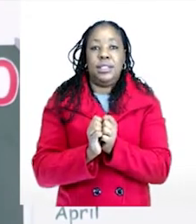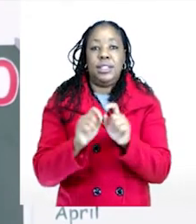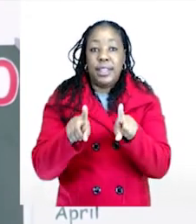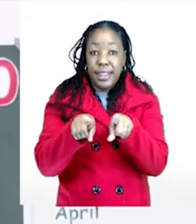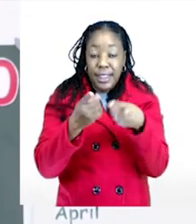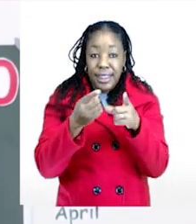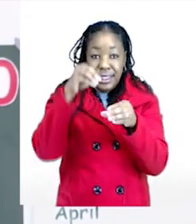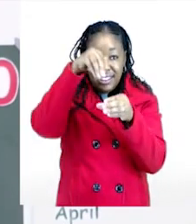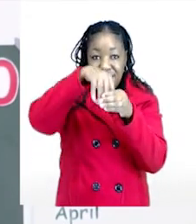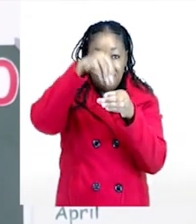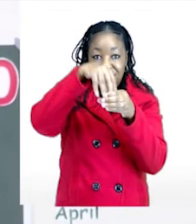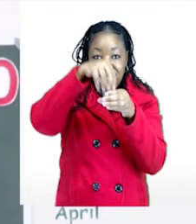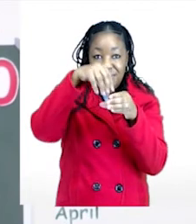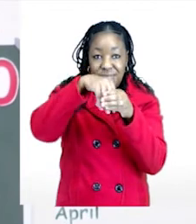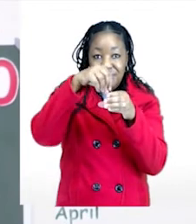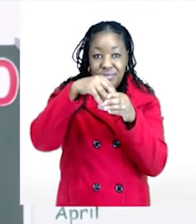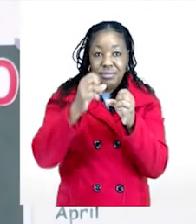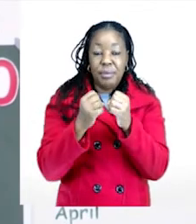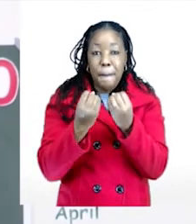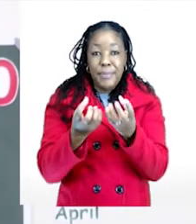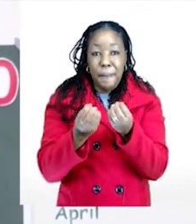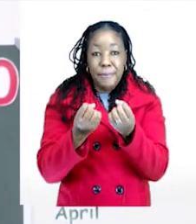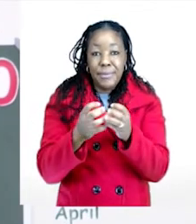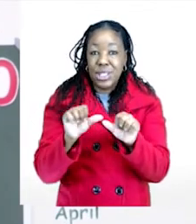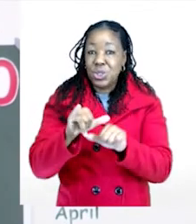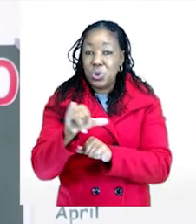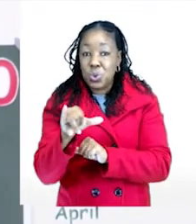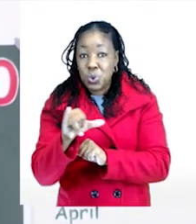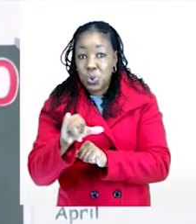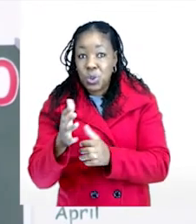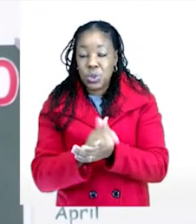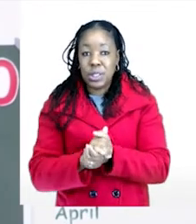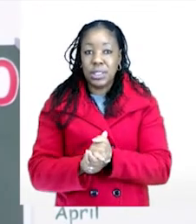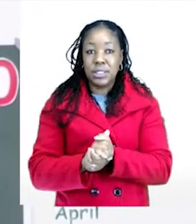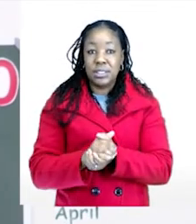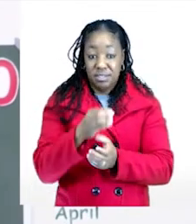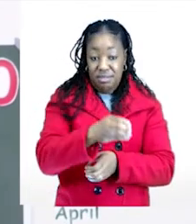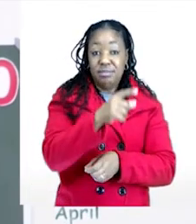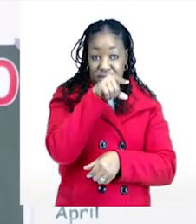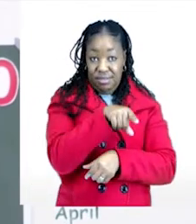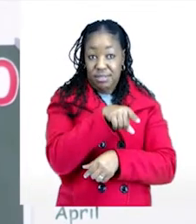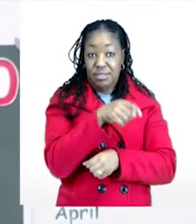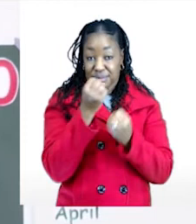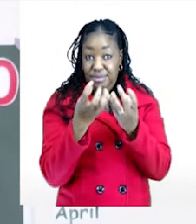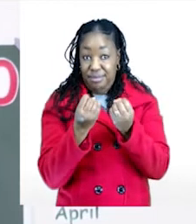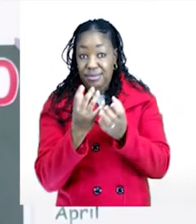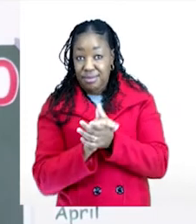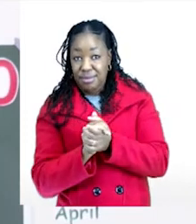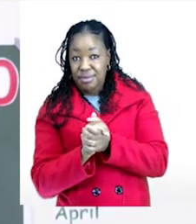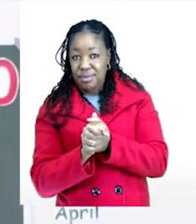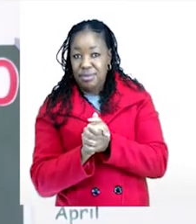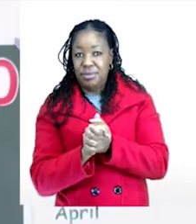of magnets? Is it this one that I'm holding up? Or